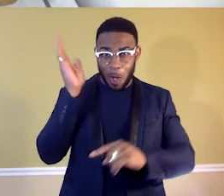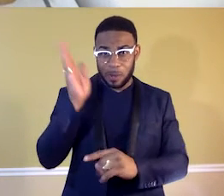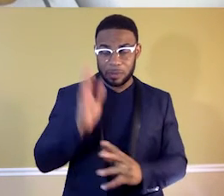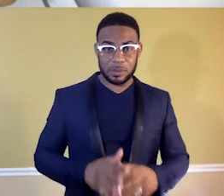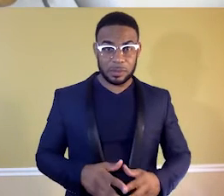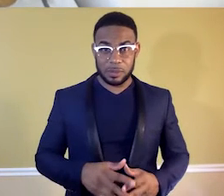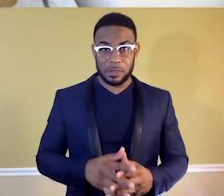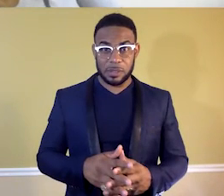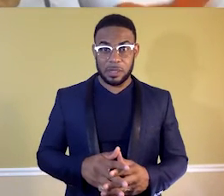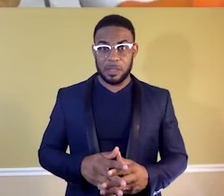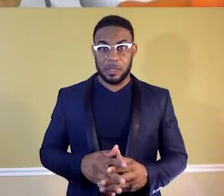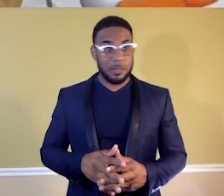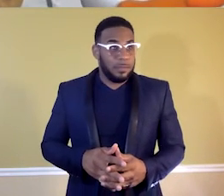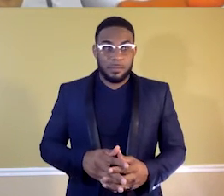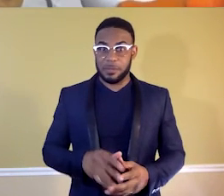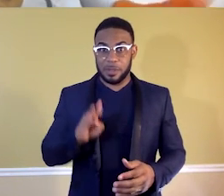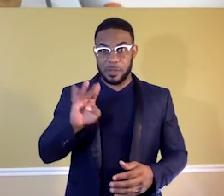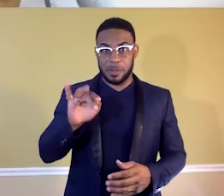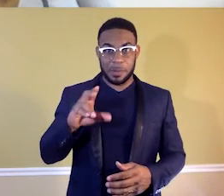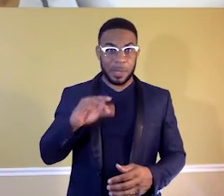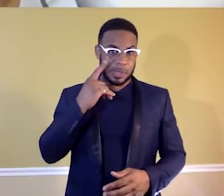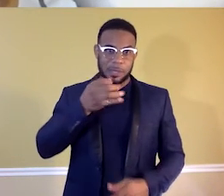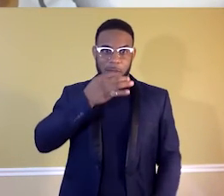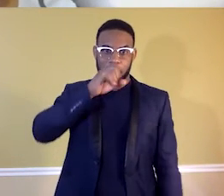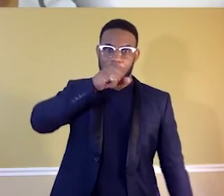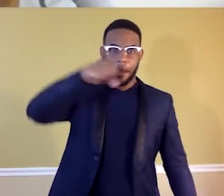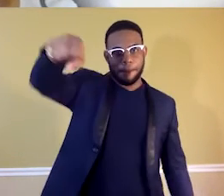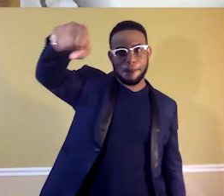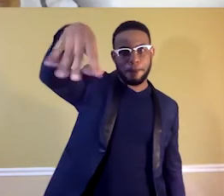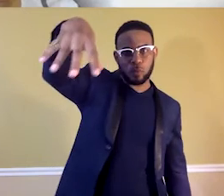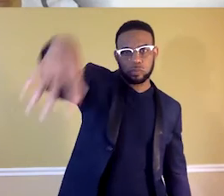talks. Banjo just killed it.